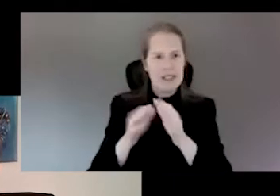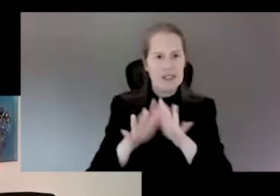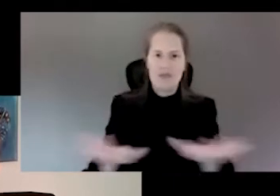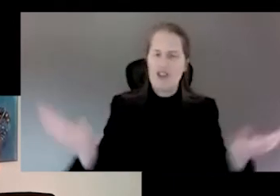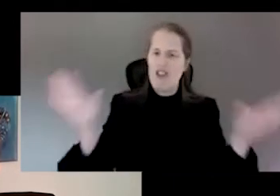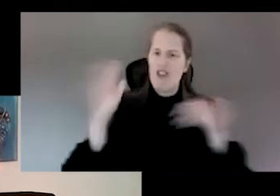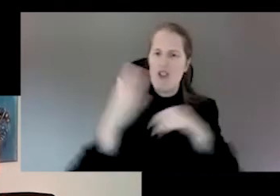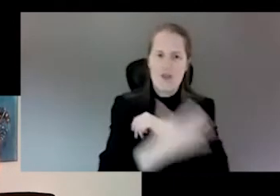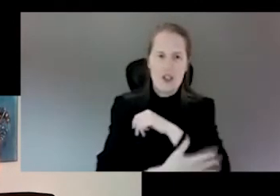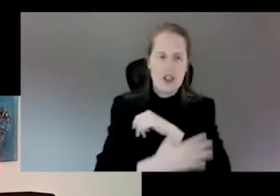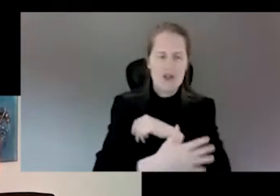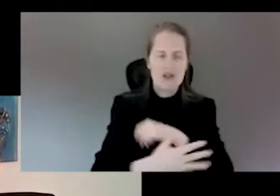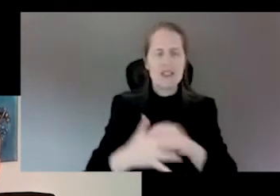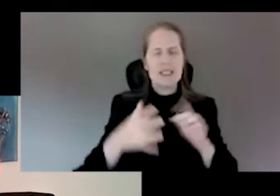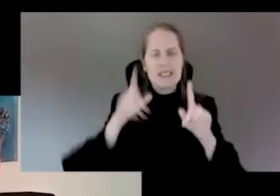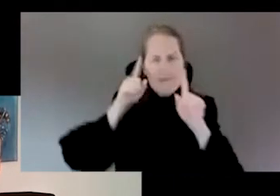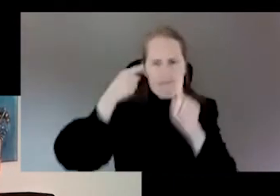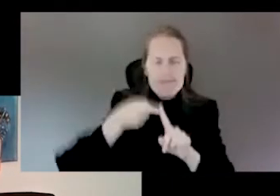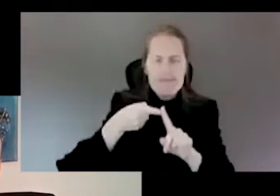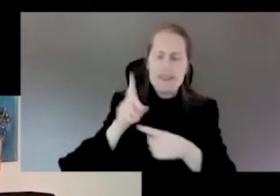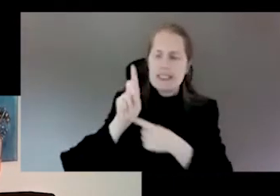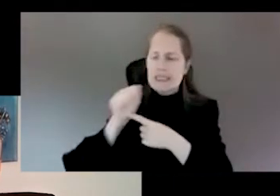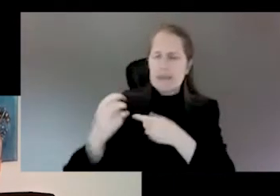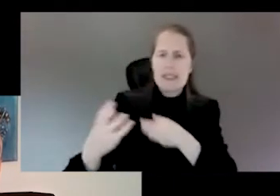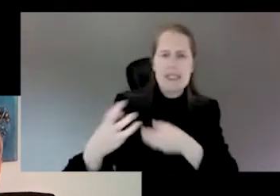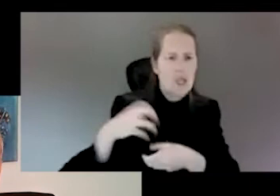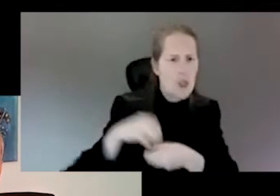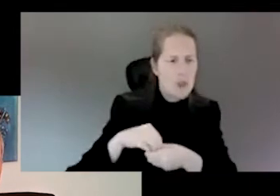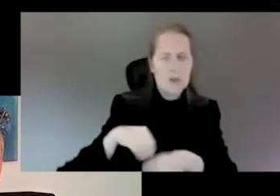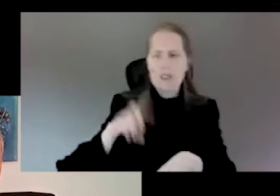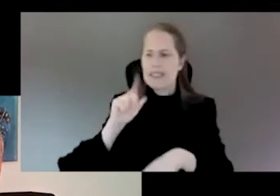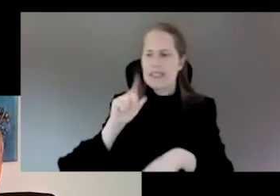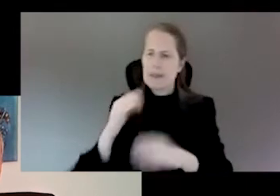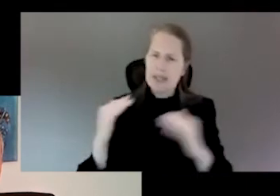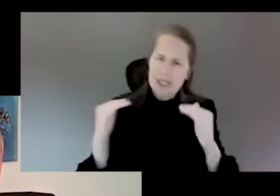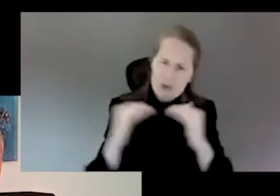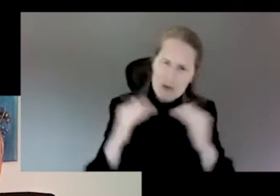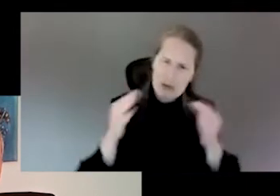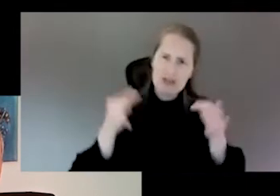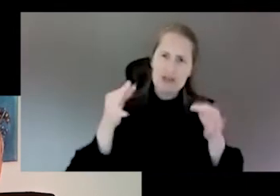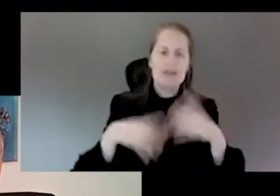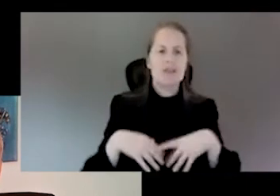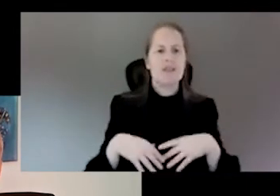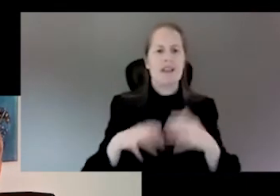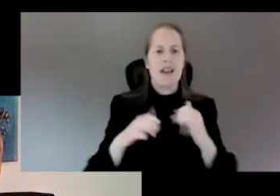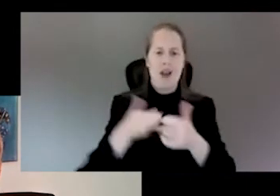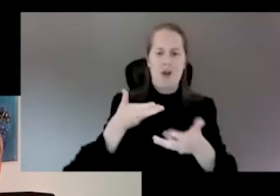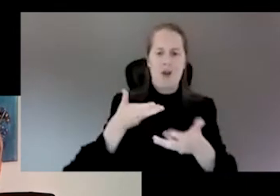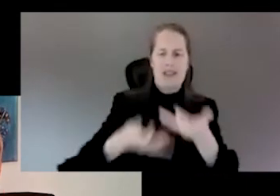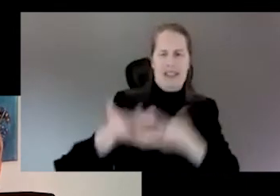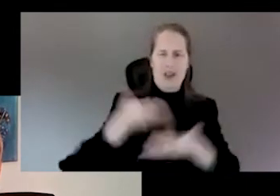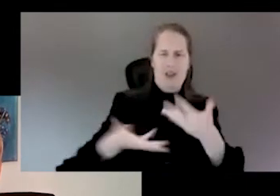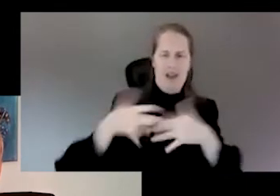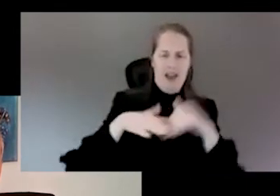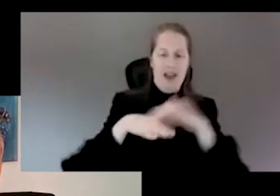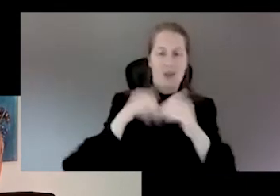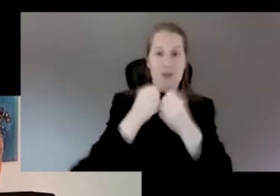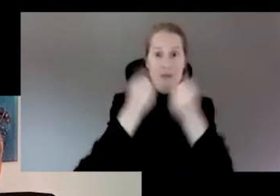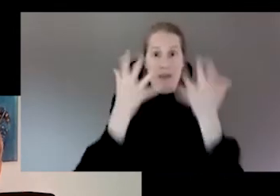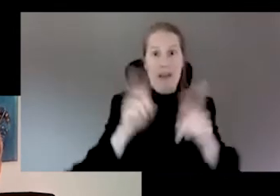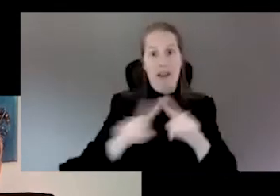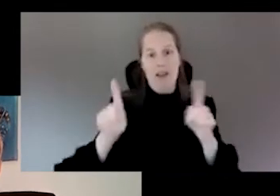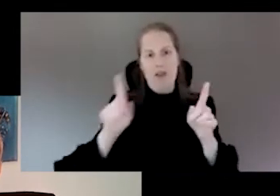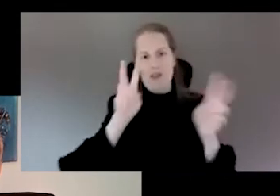talk about disability inclusion, disability justice, and how it interacts with so many of the other issues that